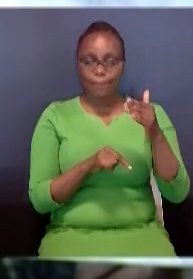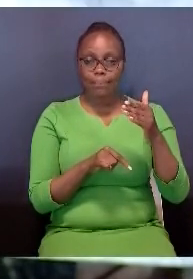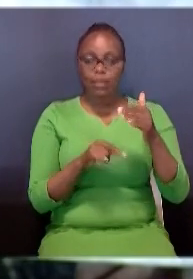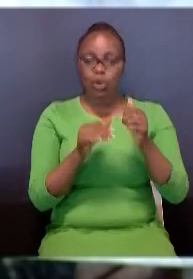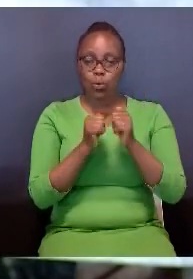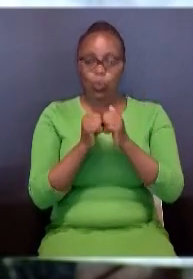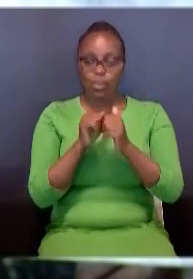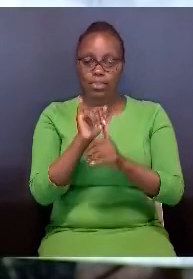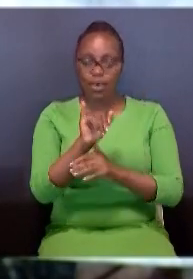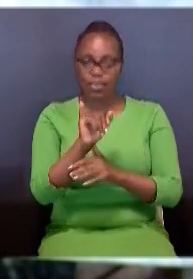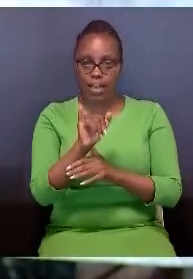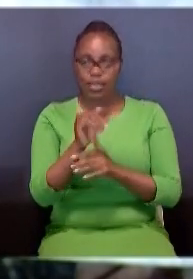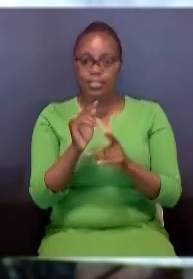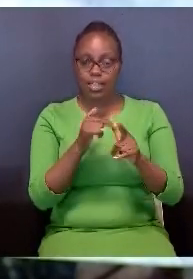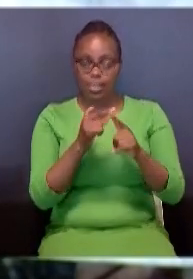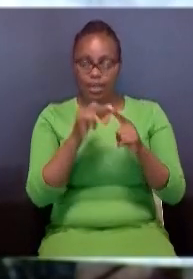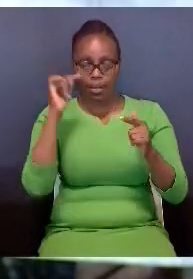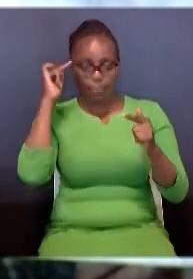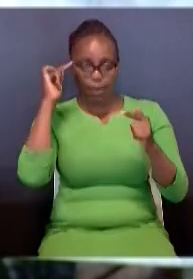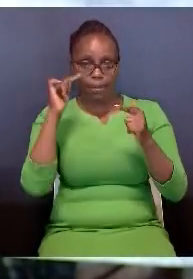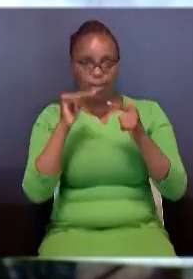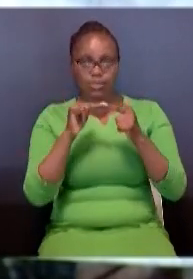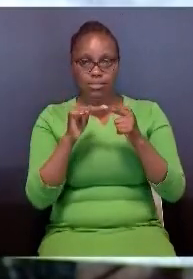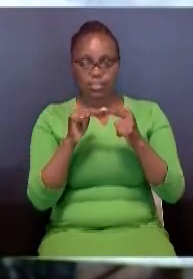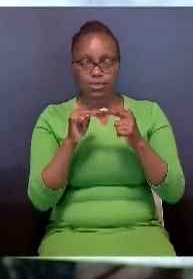with that purpose,